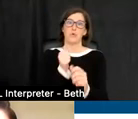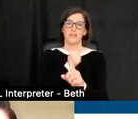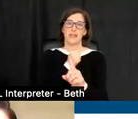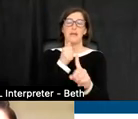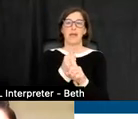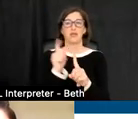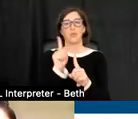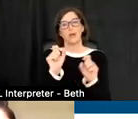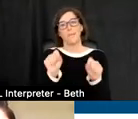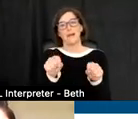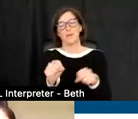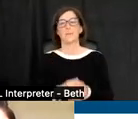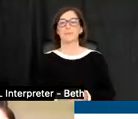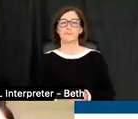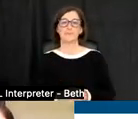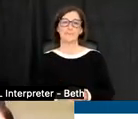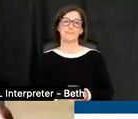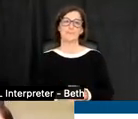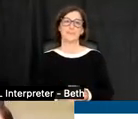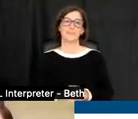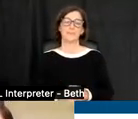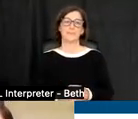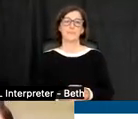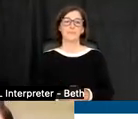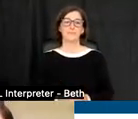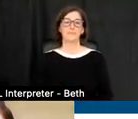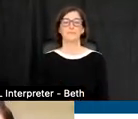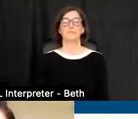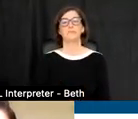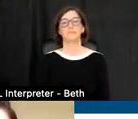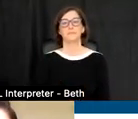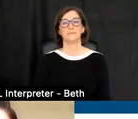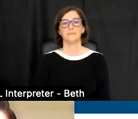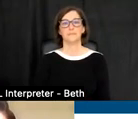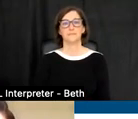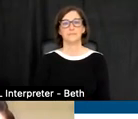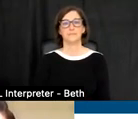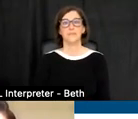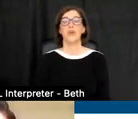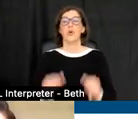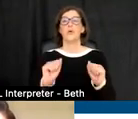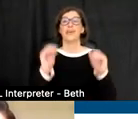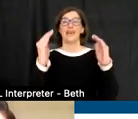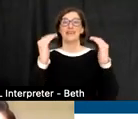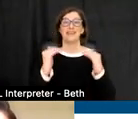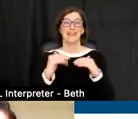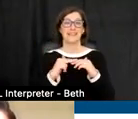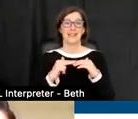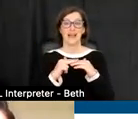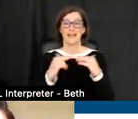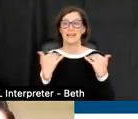we can. So we are going to, as I speak, we can move to the next slide,